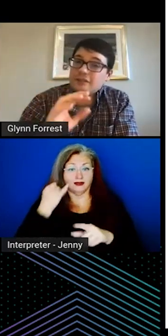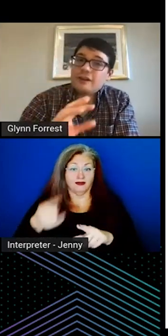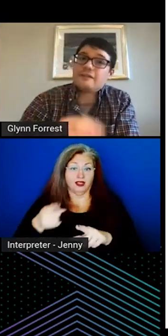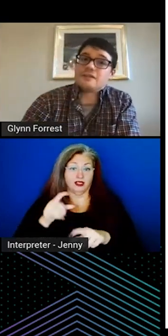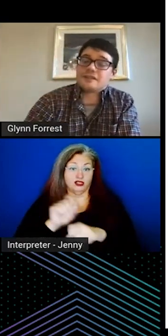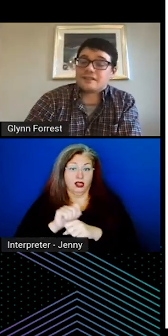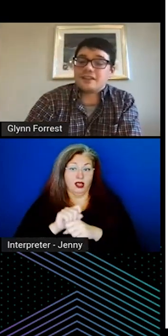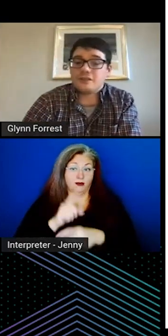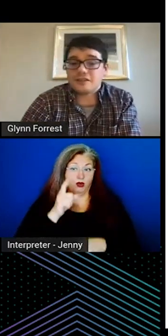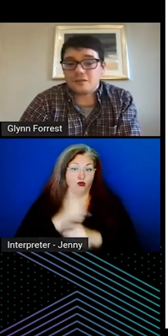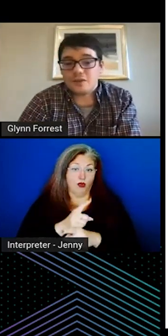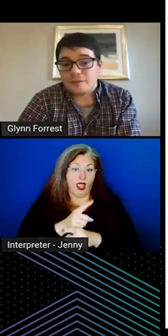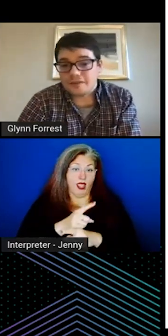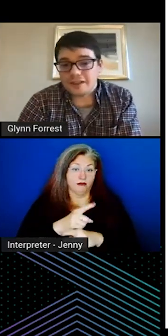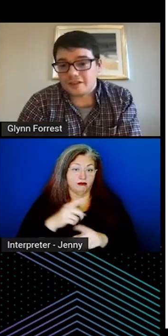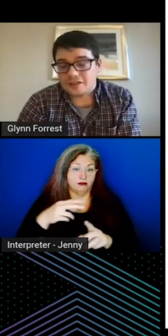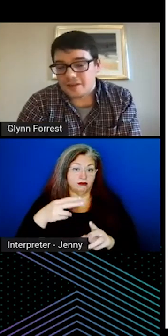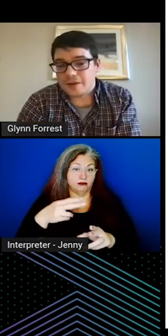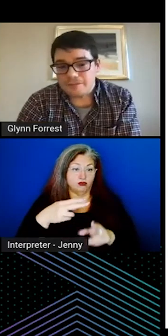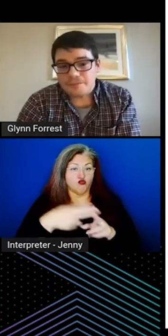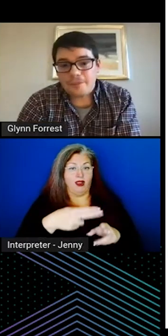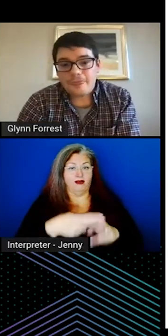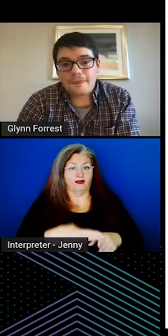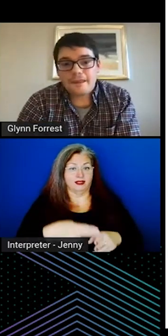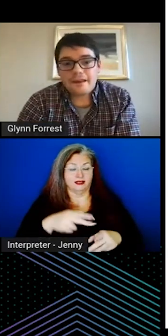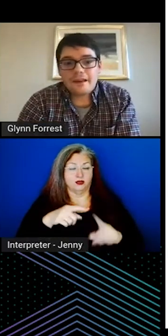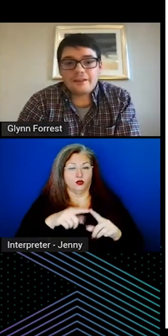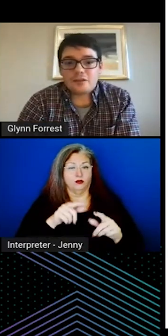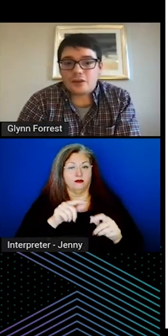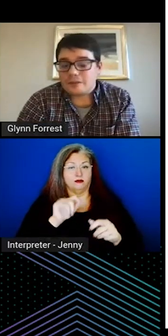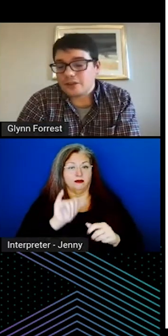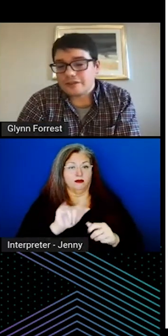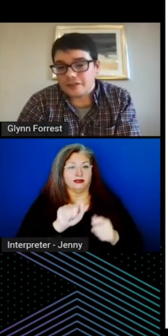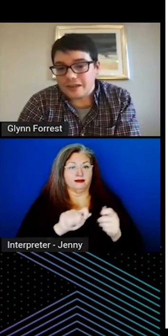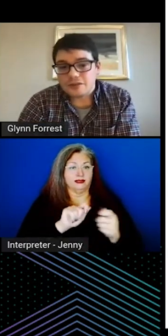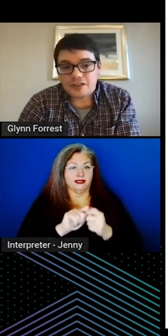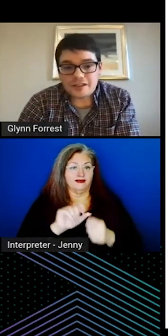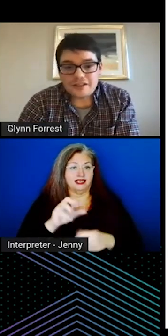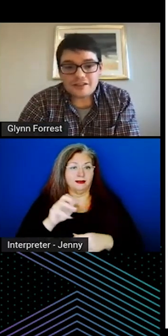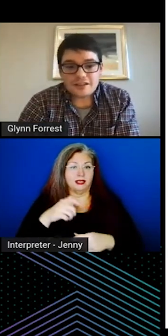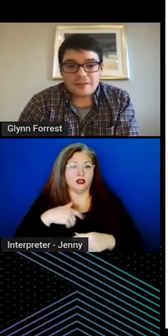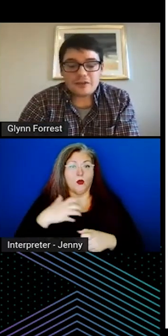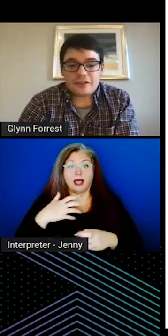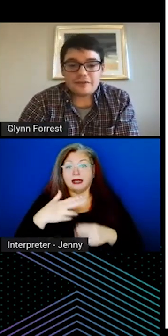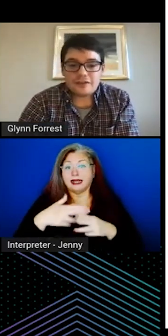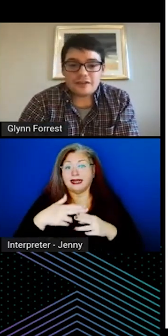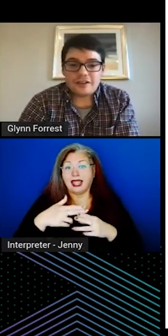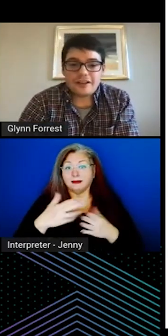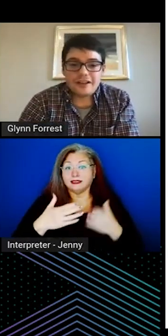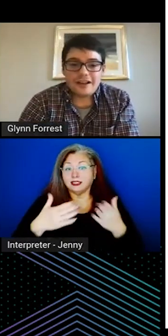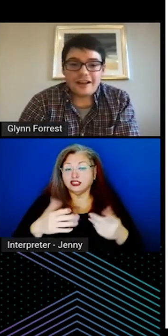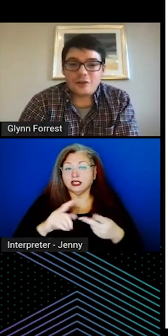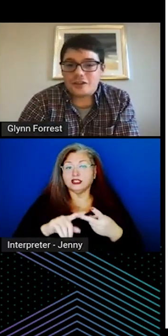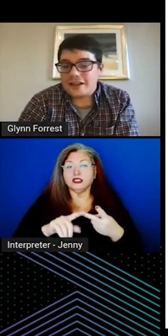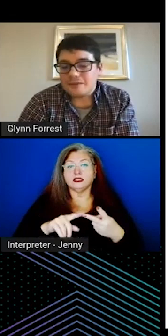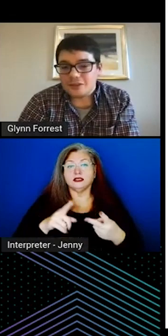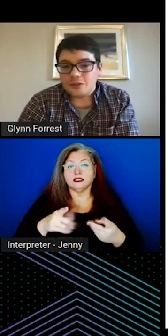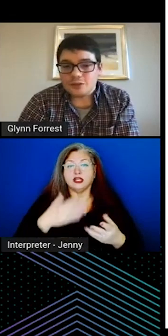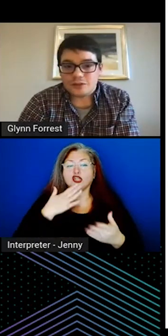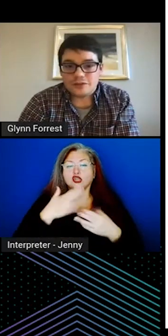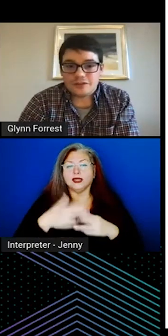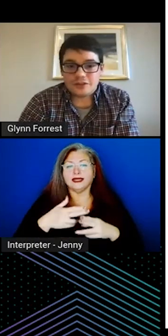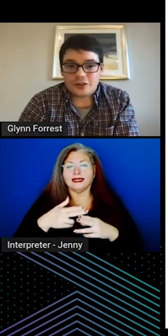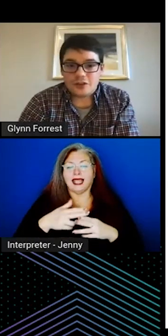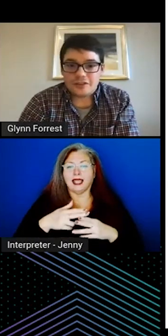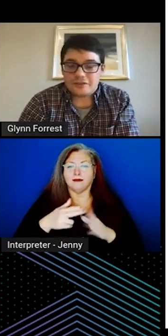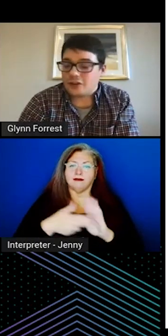correctly referencing secrets with a particular schema. So I'm looking for name suggestions. I'm looking for a good name to